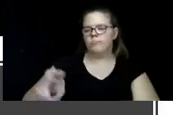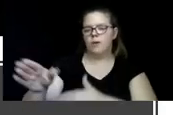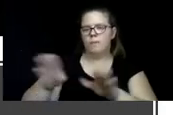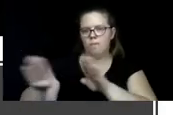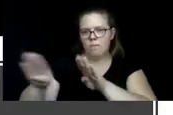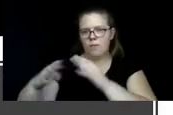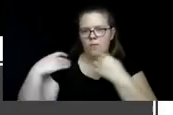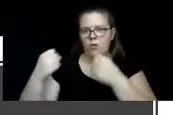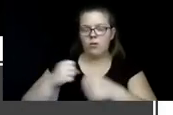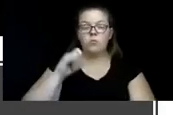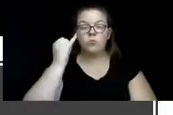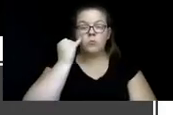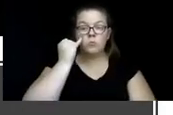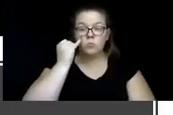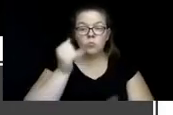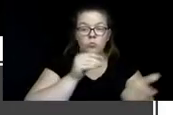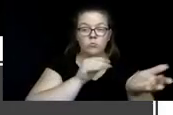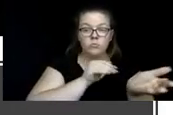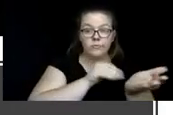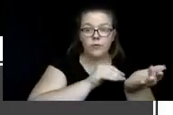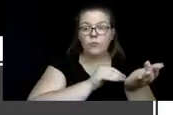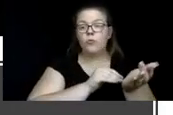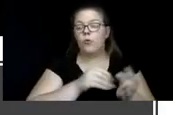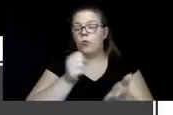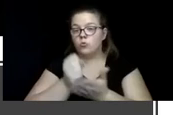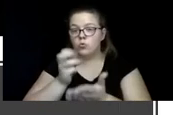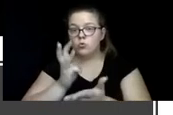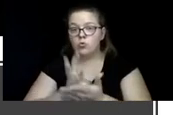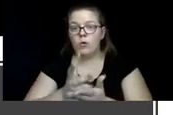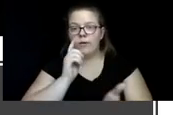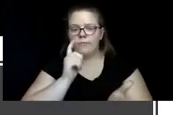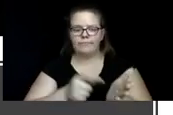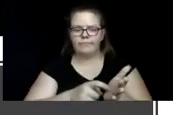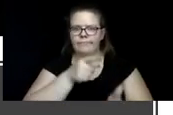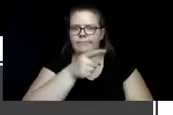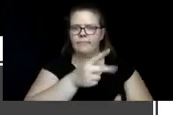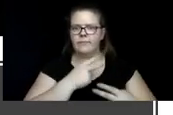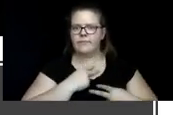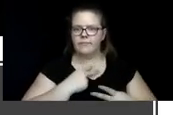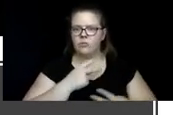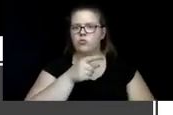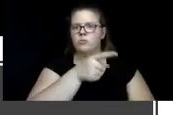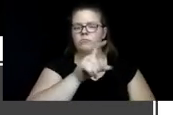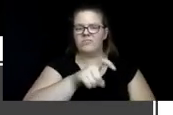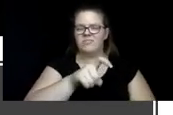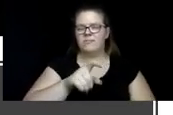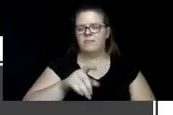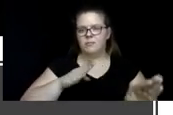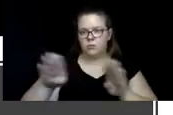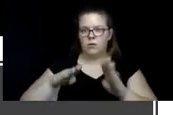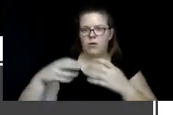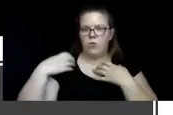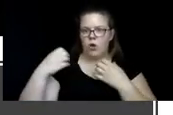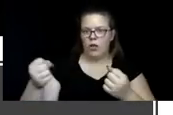a physician or social work or anyone identified a veteran who needed behavioral health, they could see